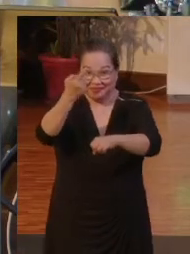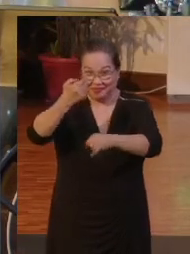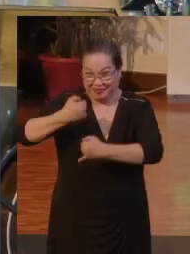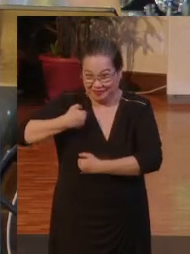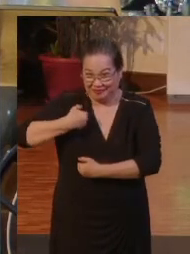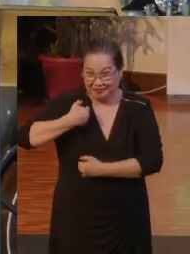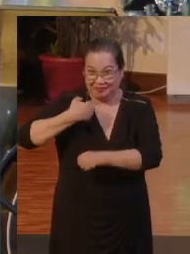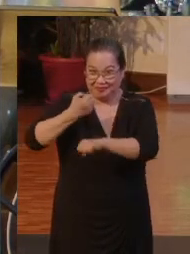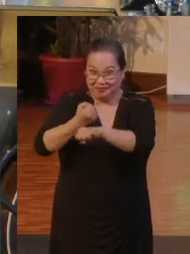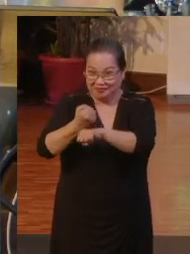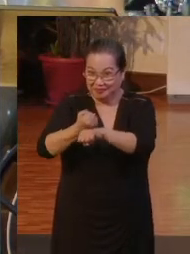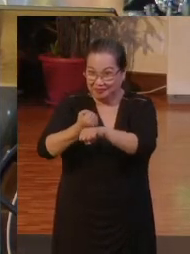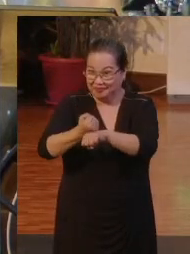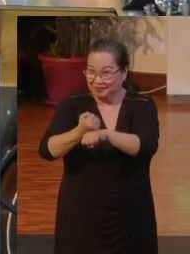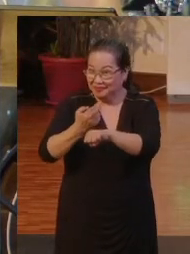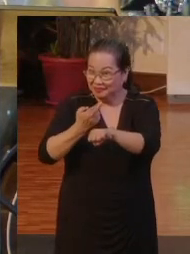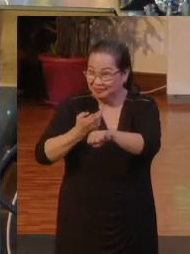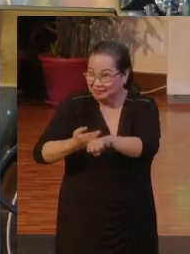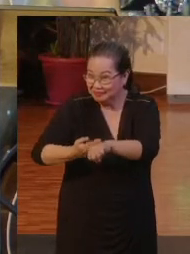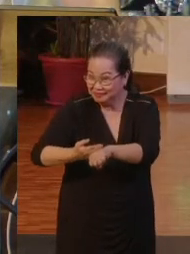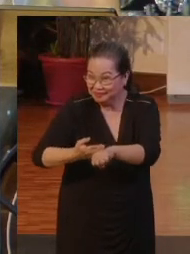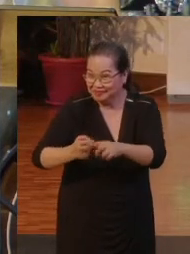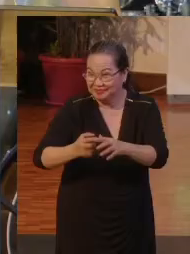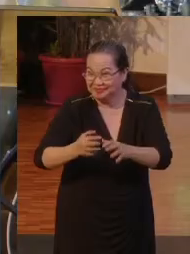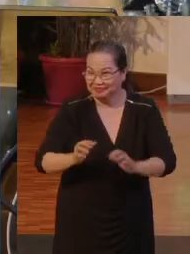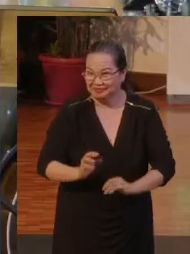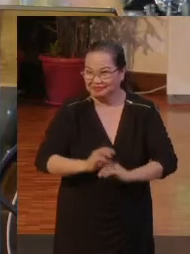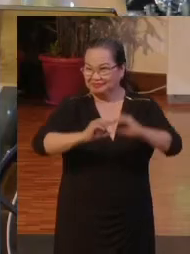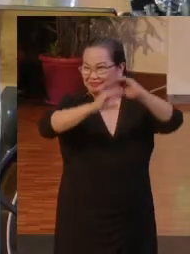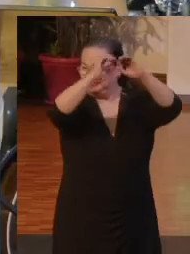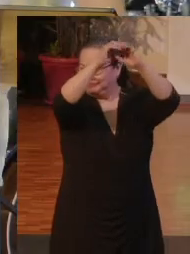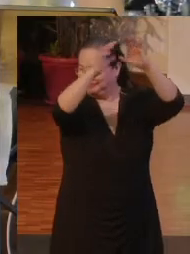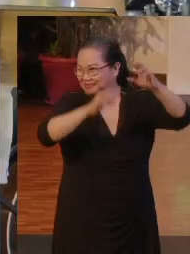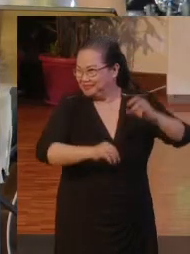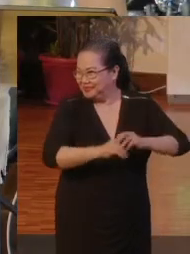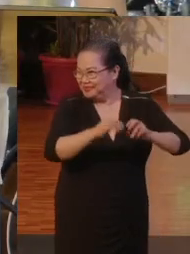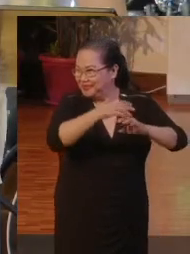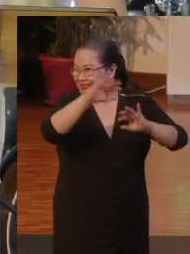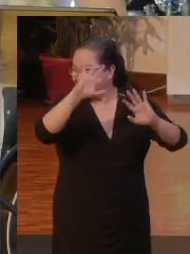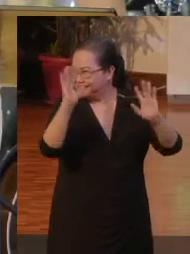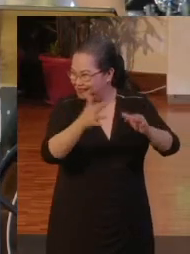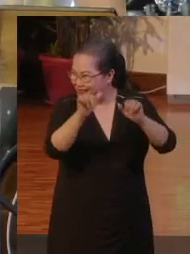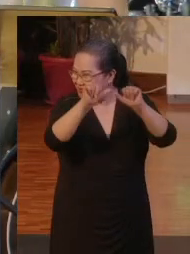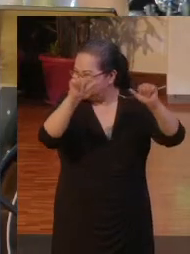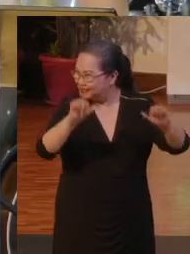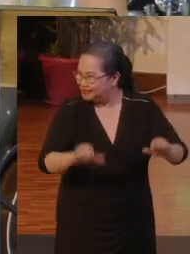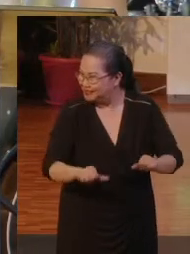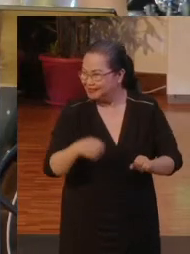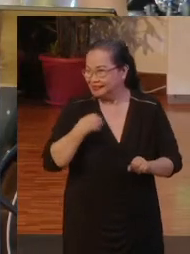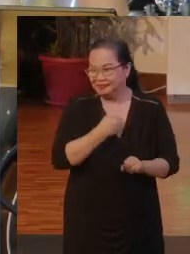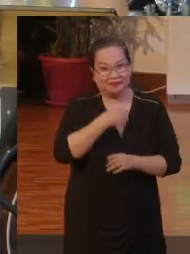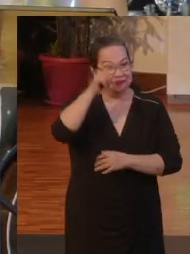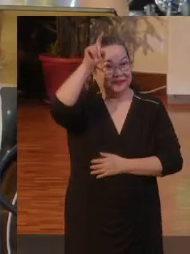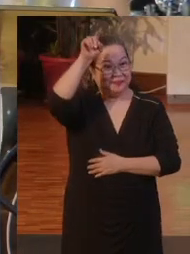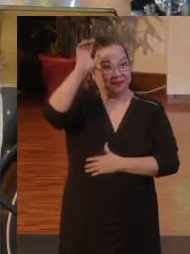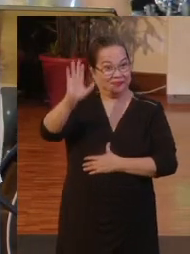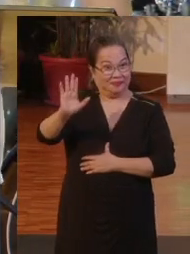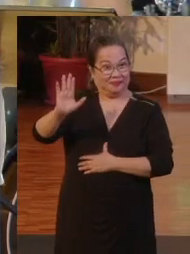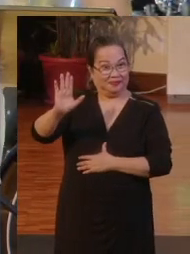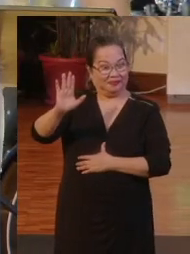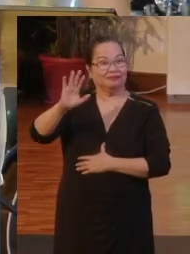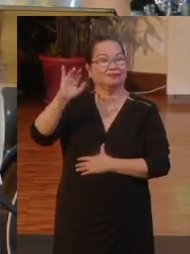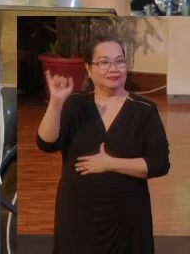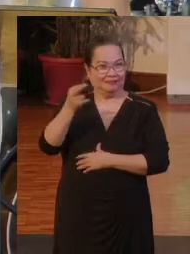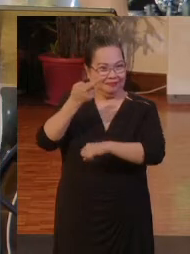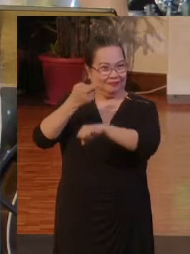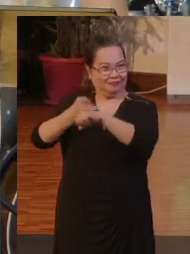Si Joshua, mahilig sa rock. No? Mahilig siya sa rock. Ang ating Panginoon is the